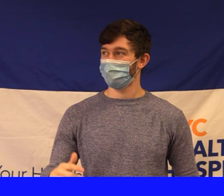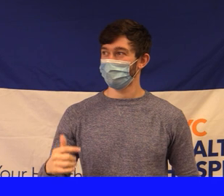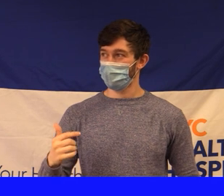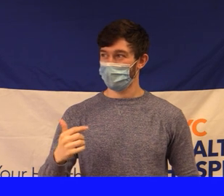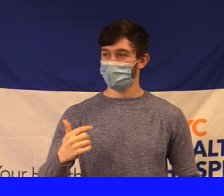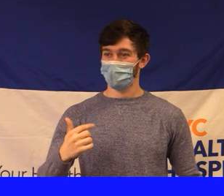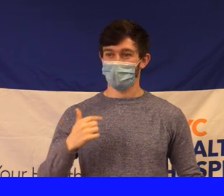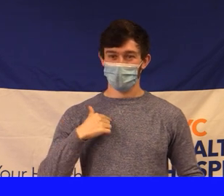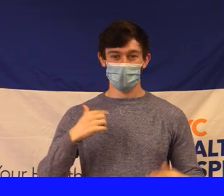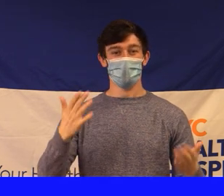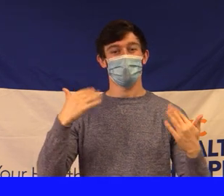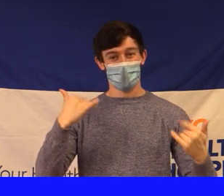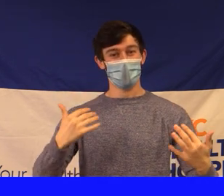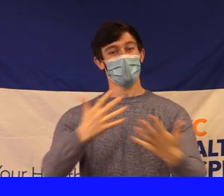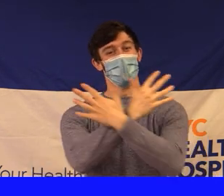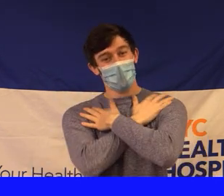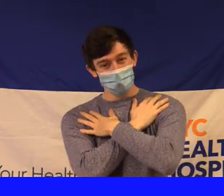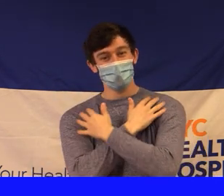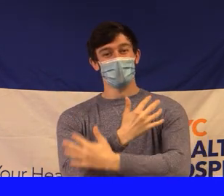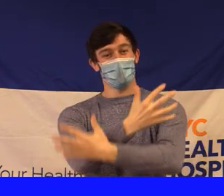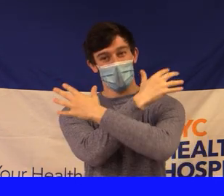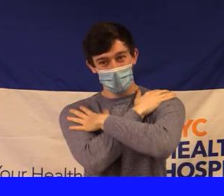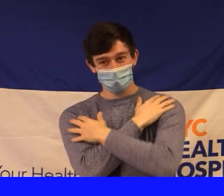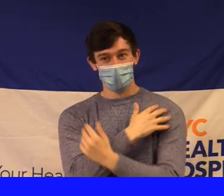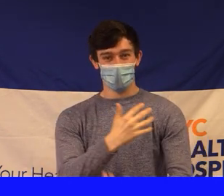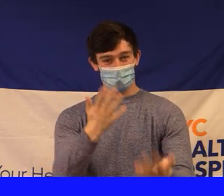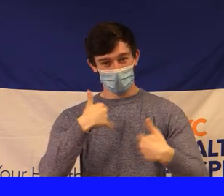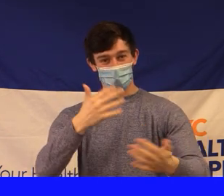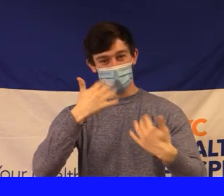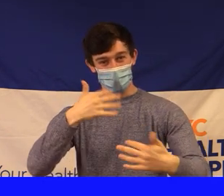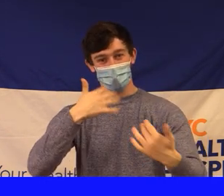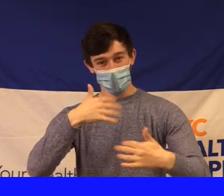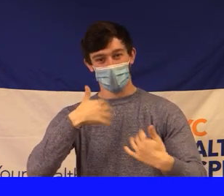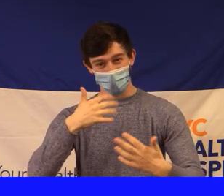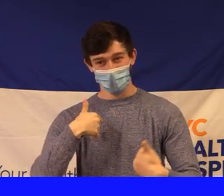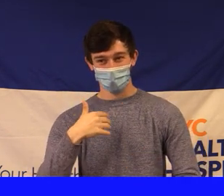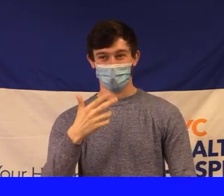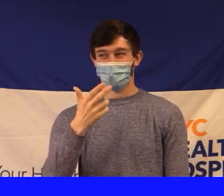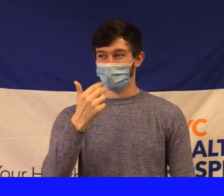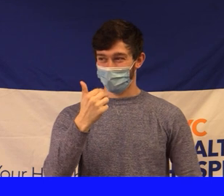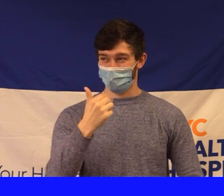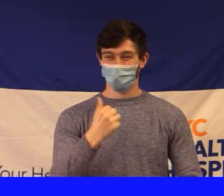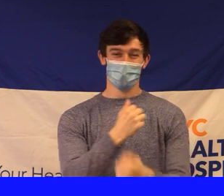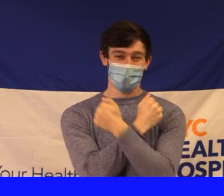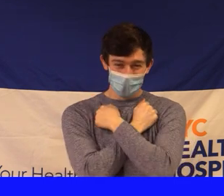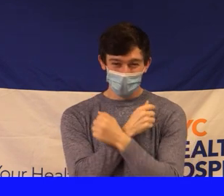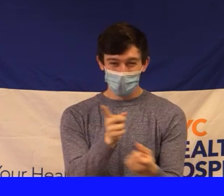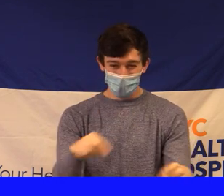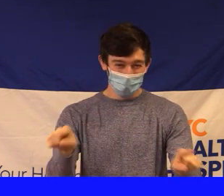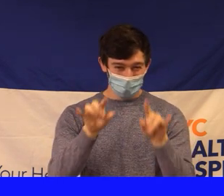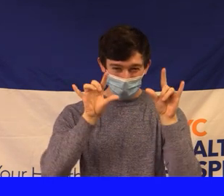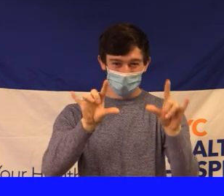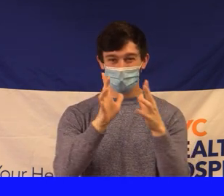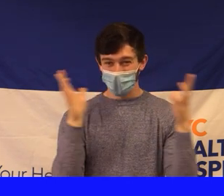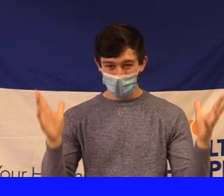Please hug me. I want to hug you, and you hug me. Thank you so much. Virtual